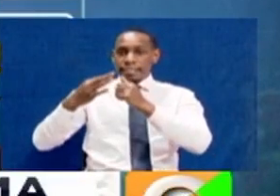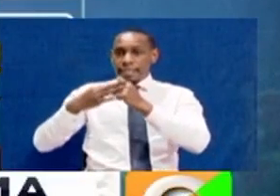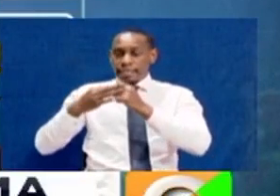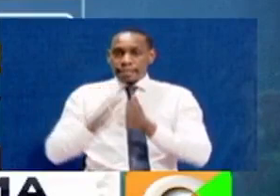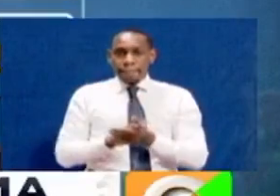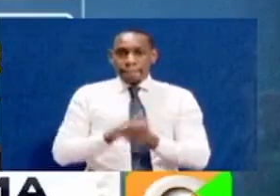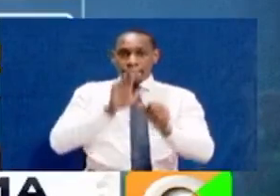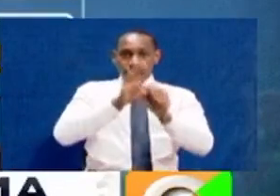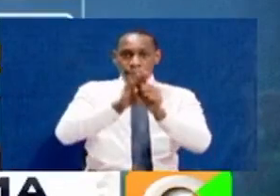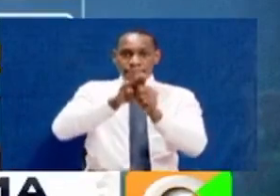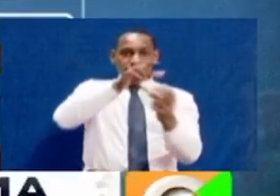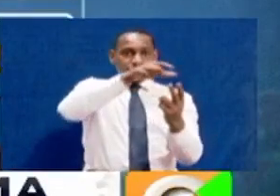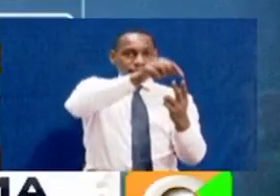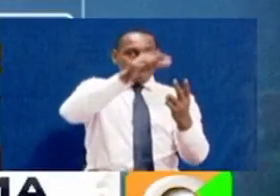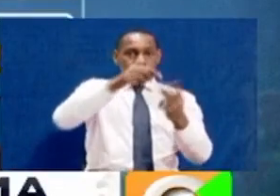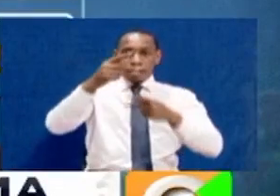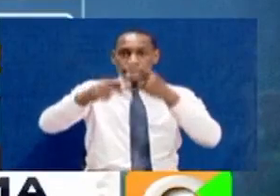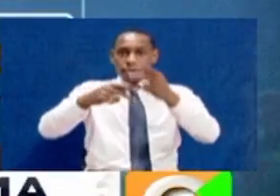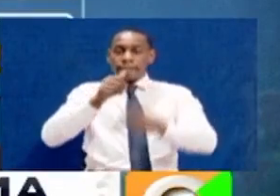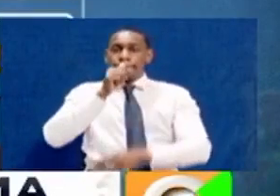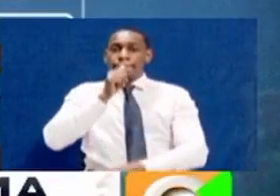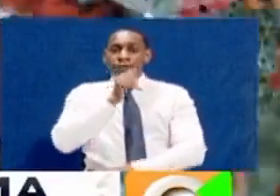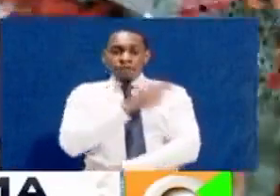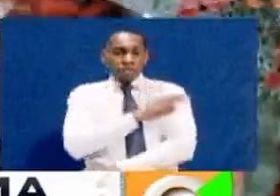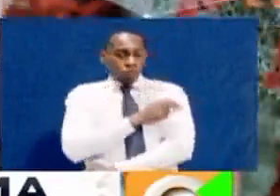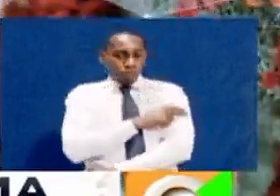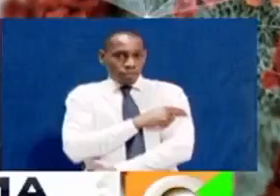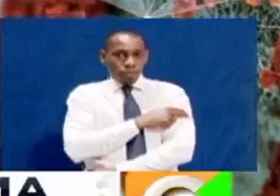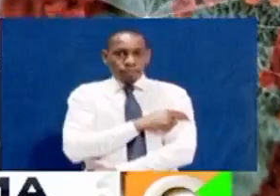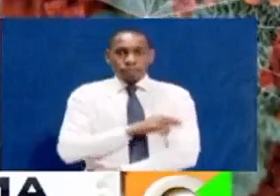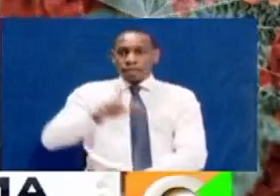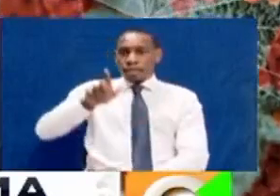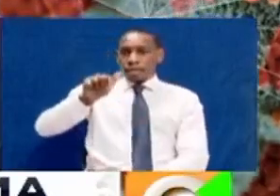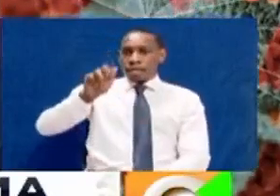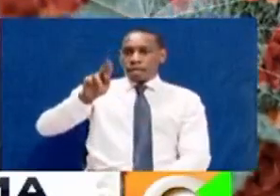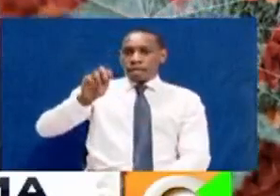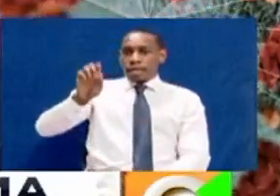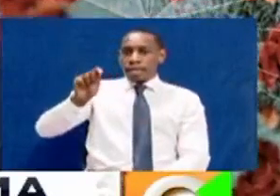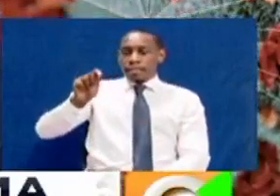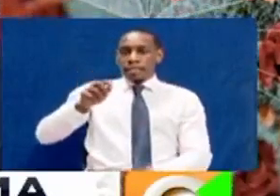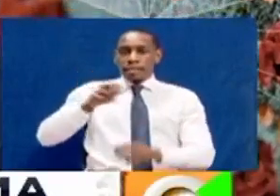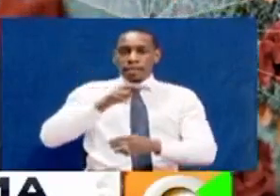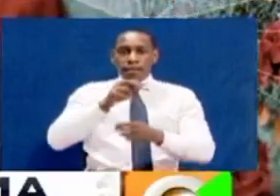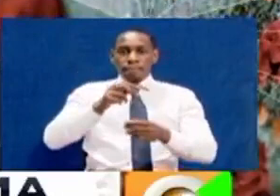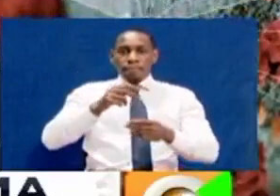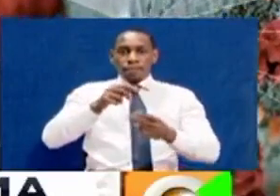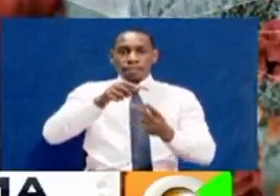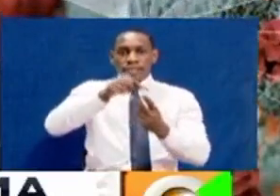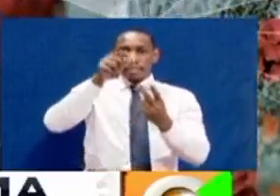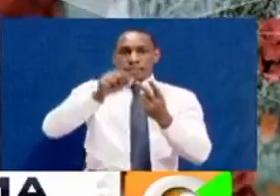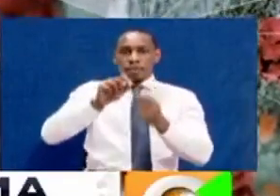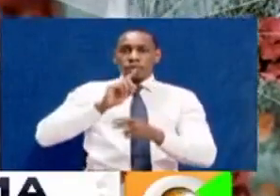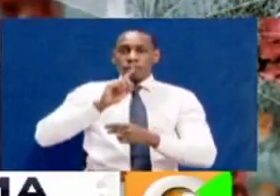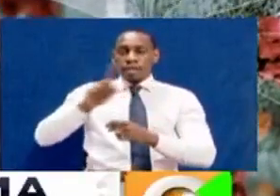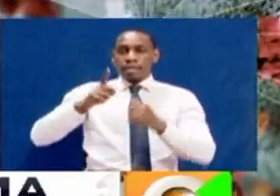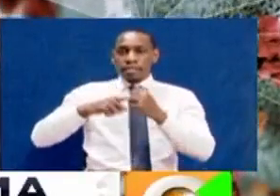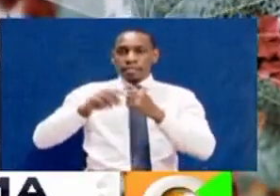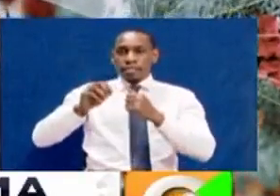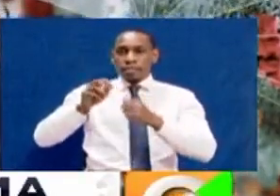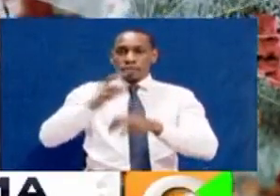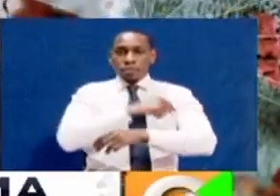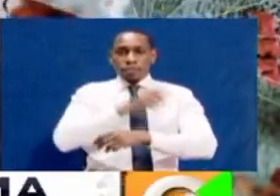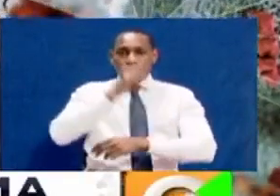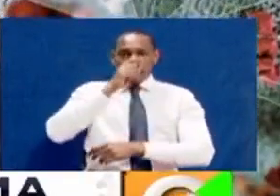2,898. Most of the samples were processed in private facilities. Lancet, for instance, processed 601 samples. Aga Khan